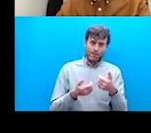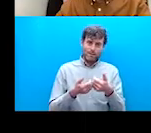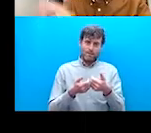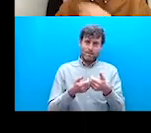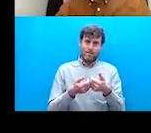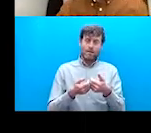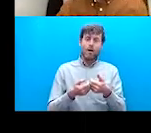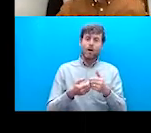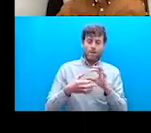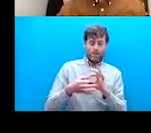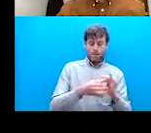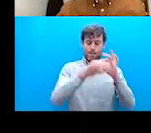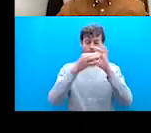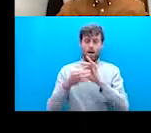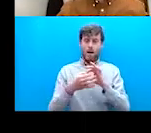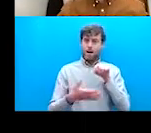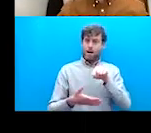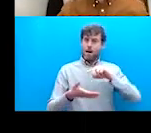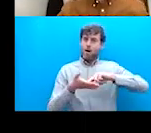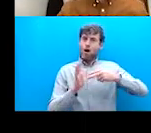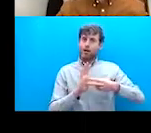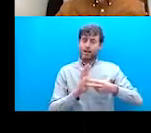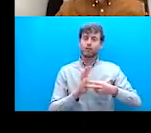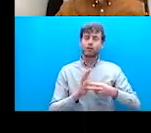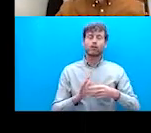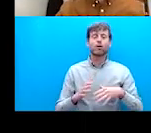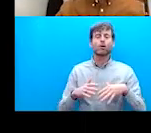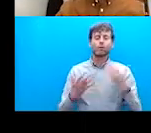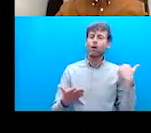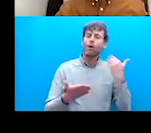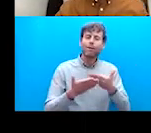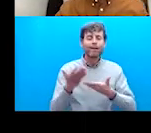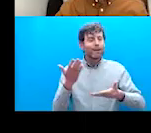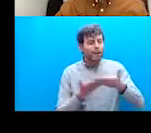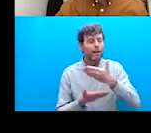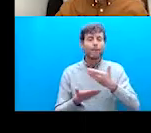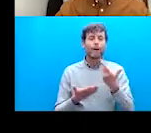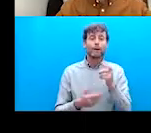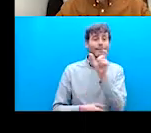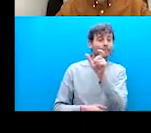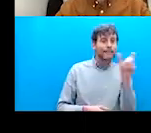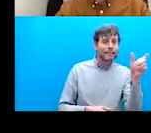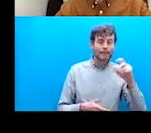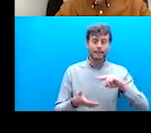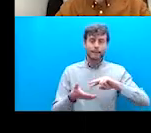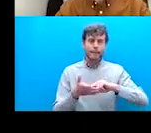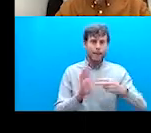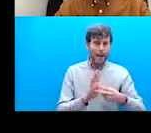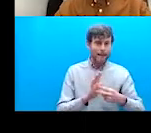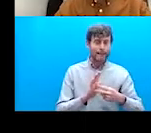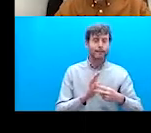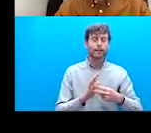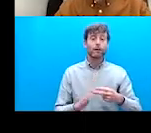are long-standing discussions in formal syntax and semantics on whether to explain linguistic structure and meaning we